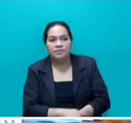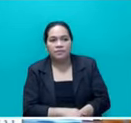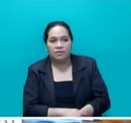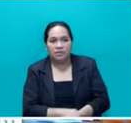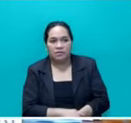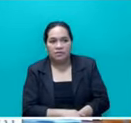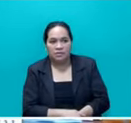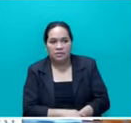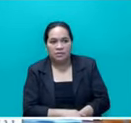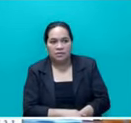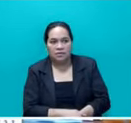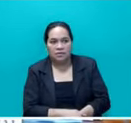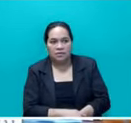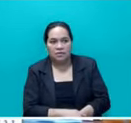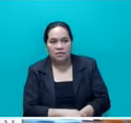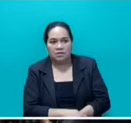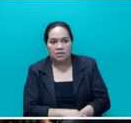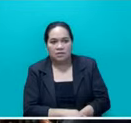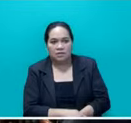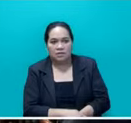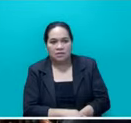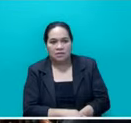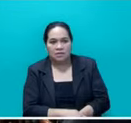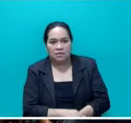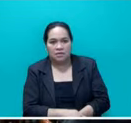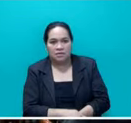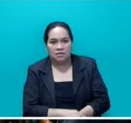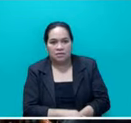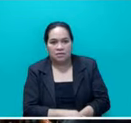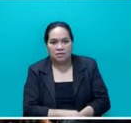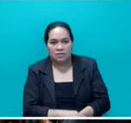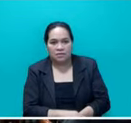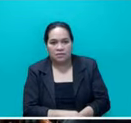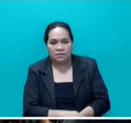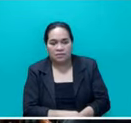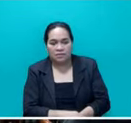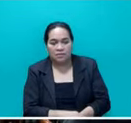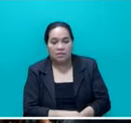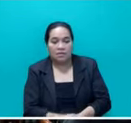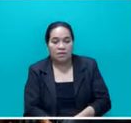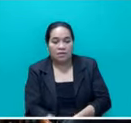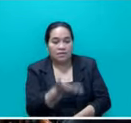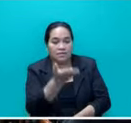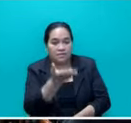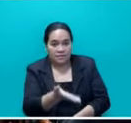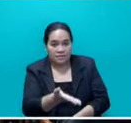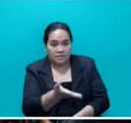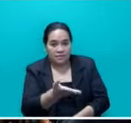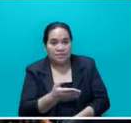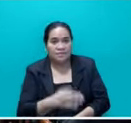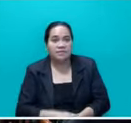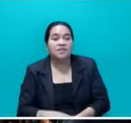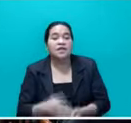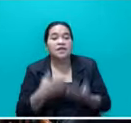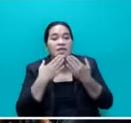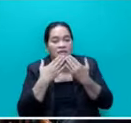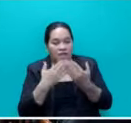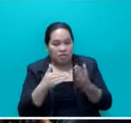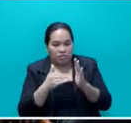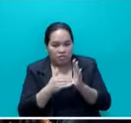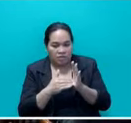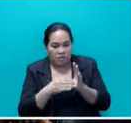Thank you. Honourable Linda Tabuya, you have the floor. Thank you, Honourable Chair. Just on the same section